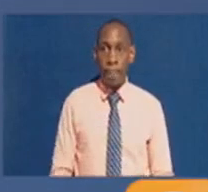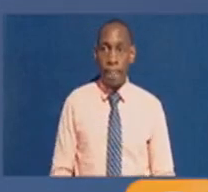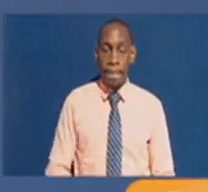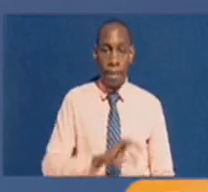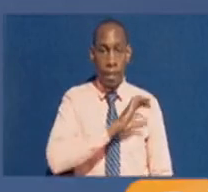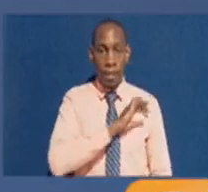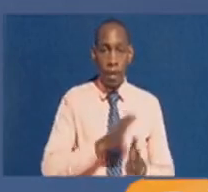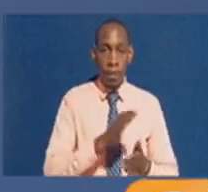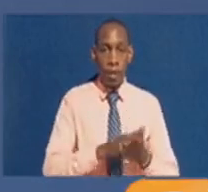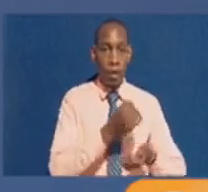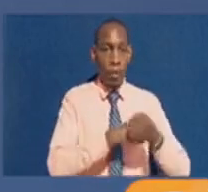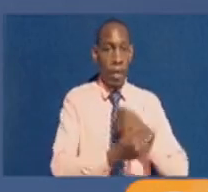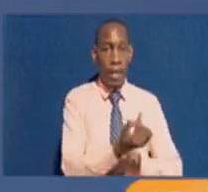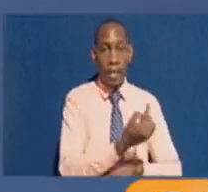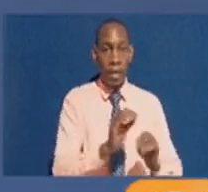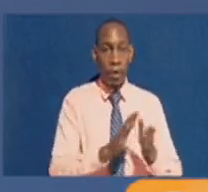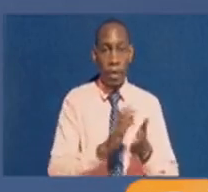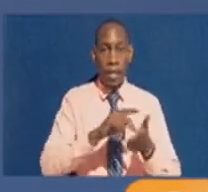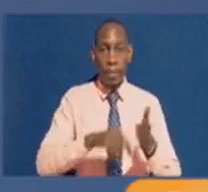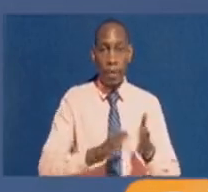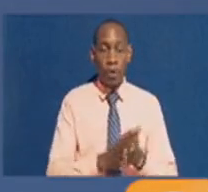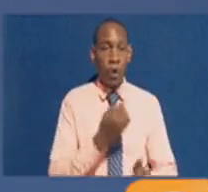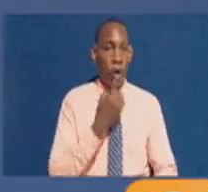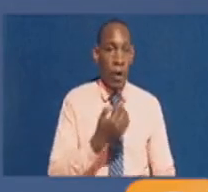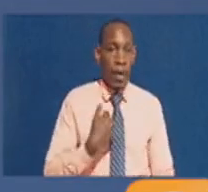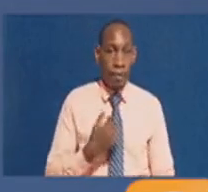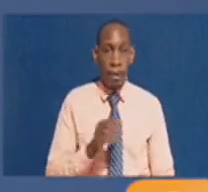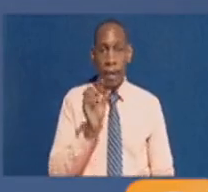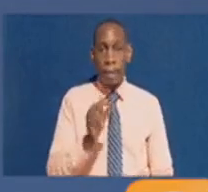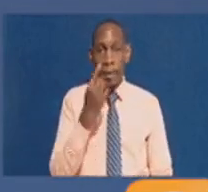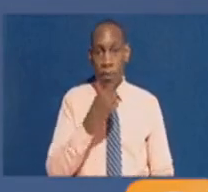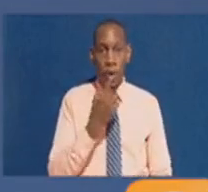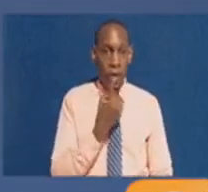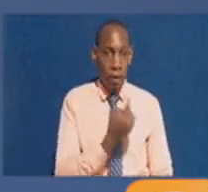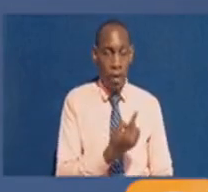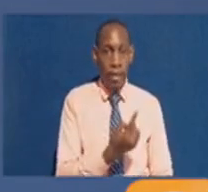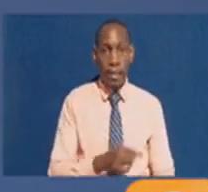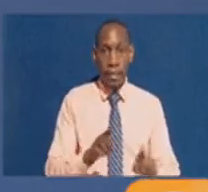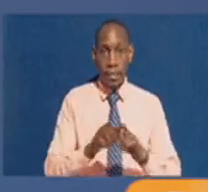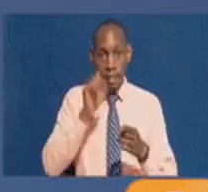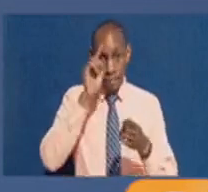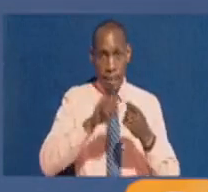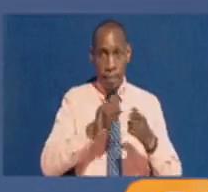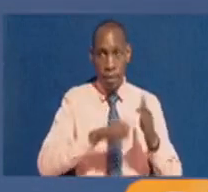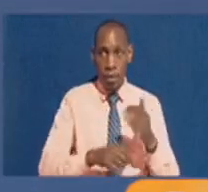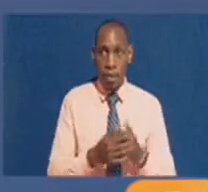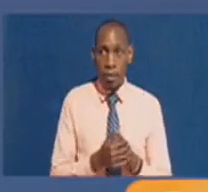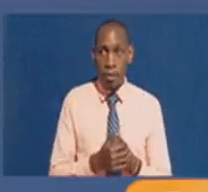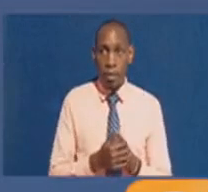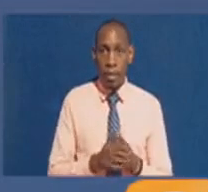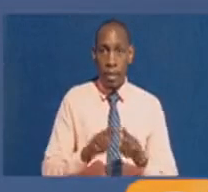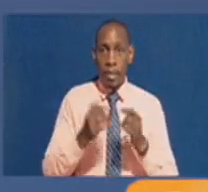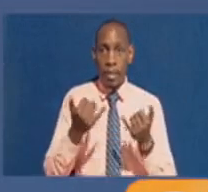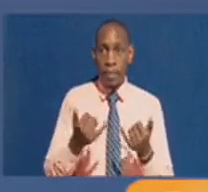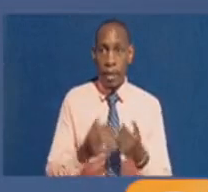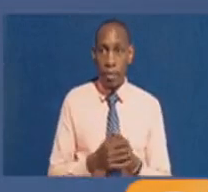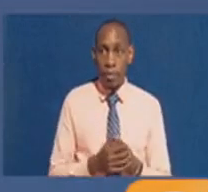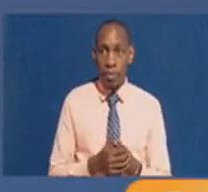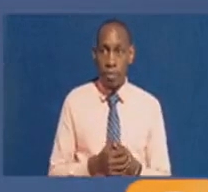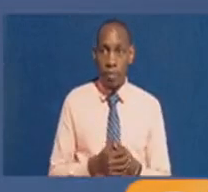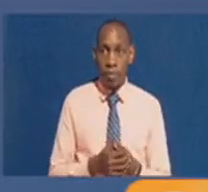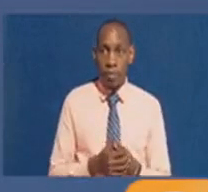own volition, it means they were being given instructions. Who was those person given instructions? And what were the intentions of that person? In such a way that thing does not repeat